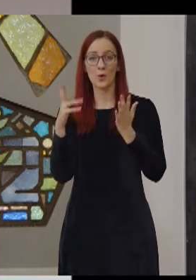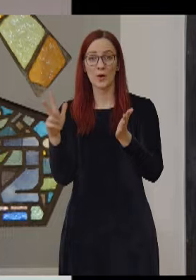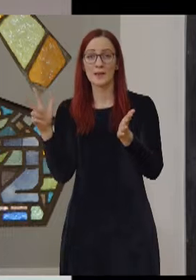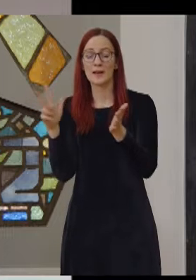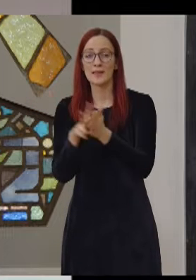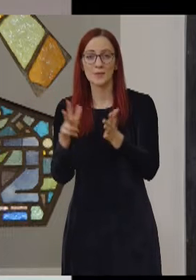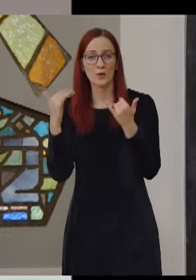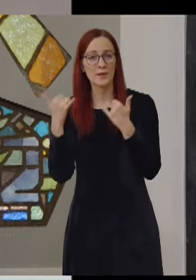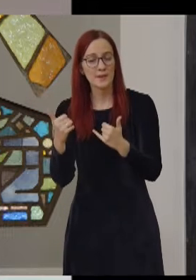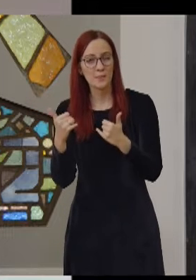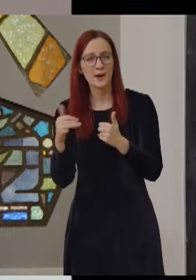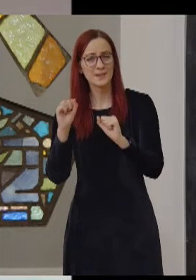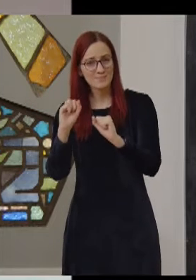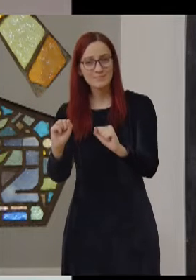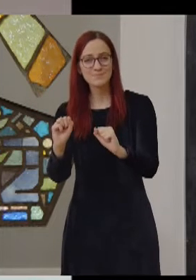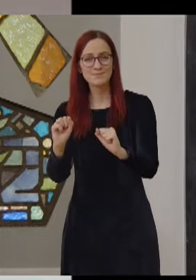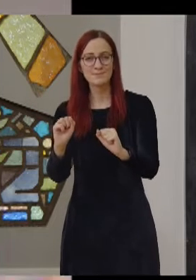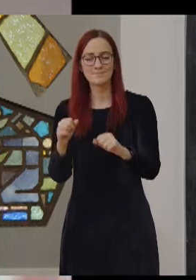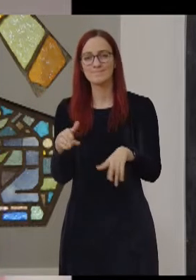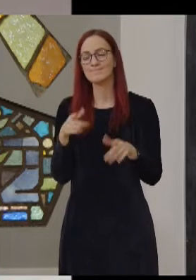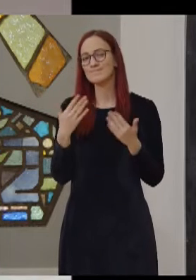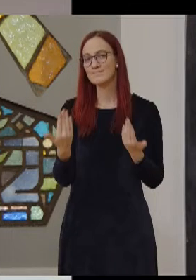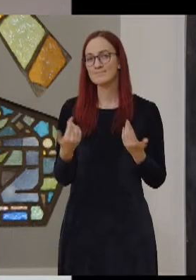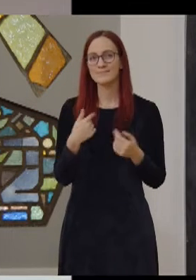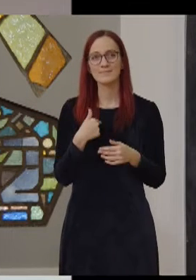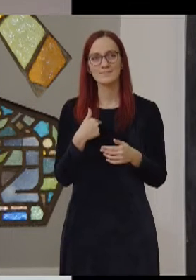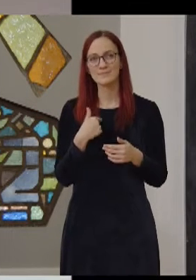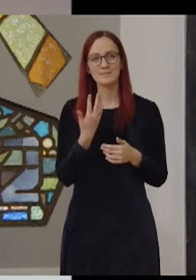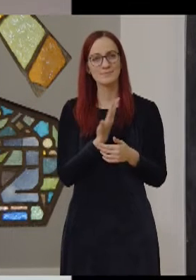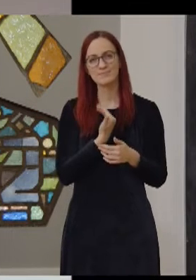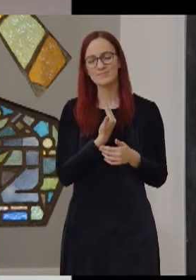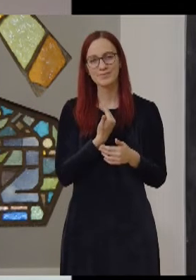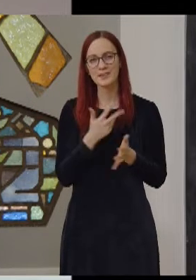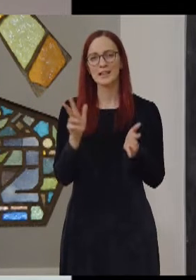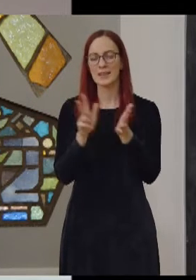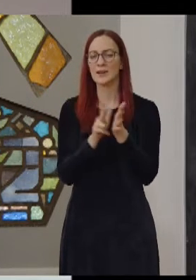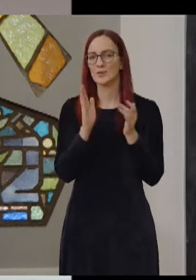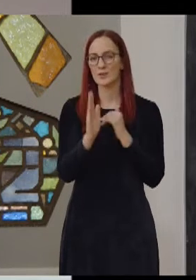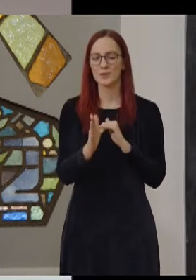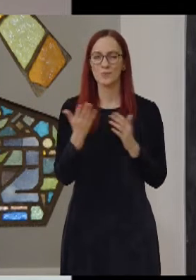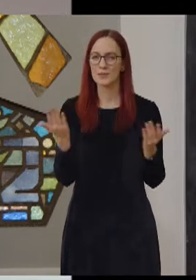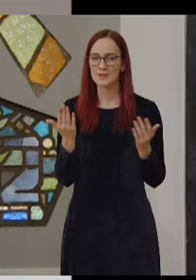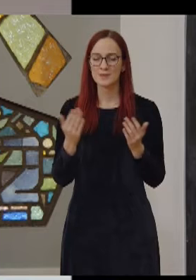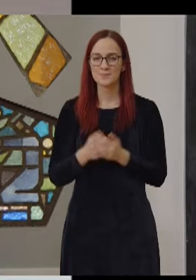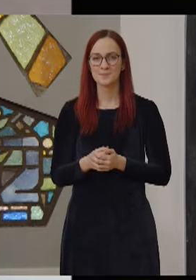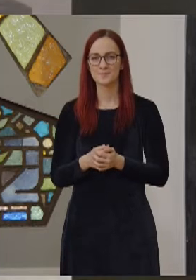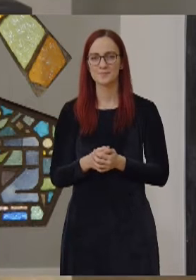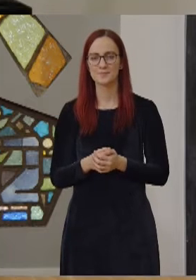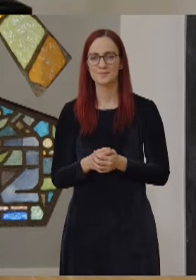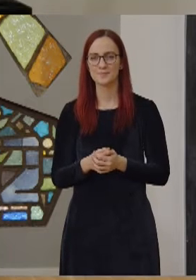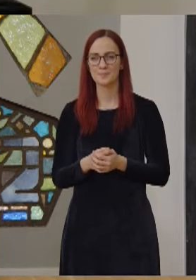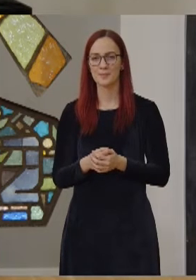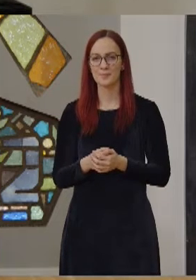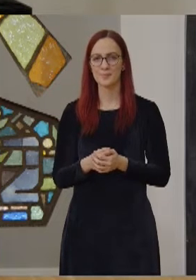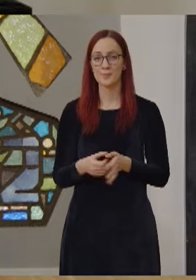1979. So I think that if the current Seimas had